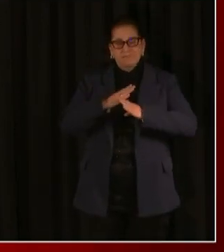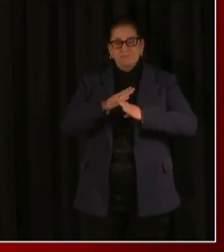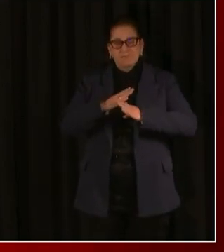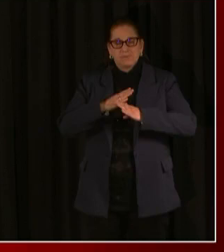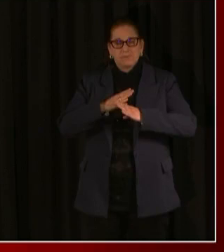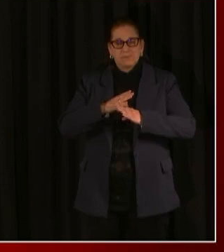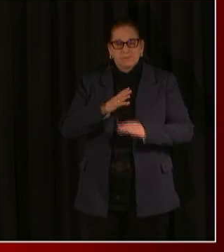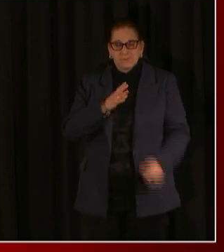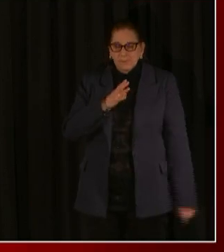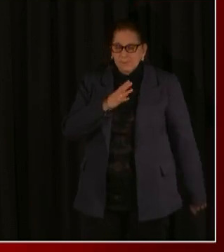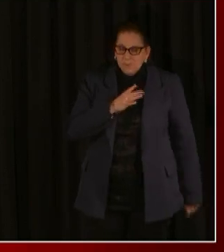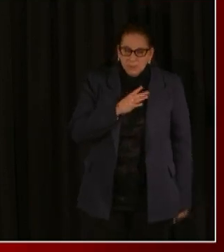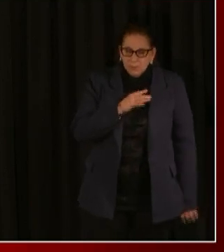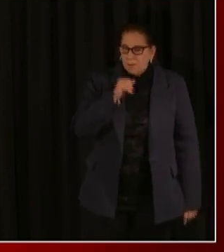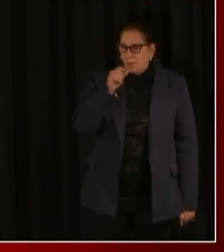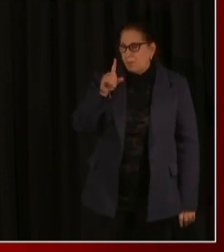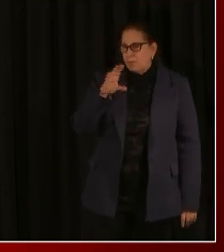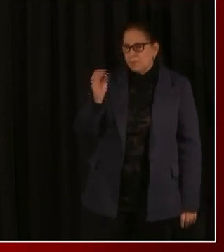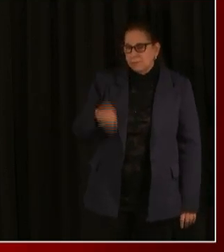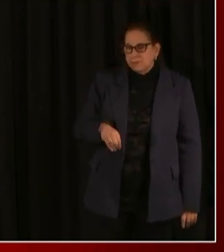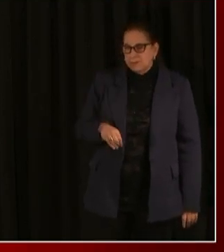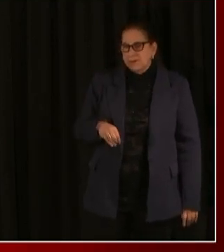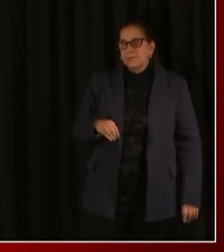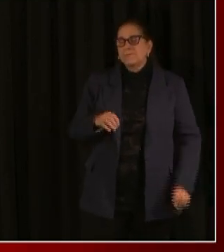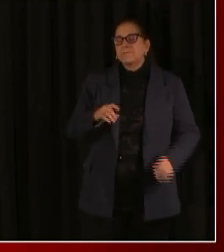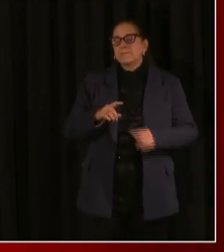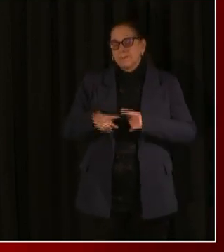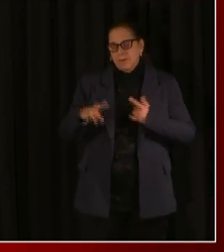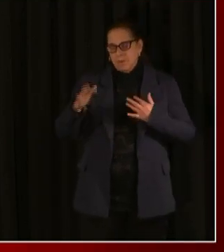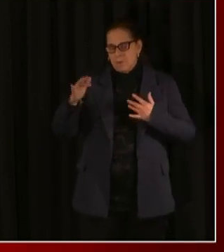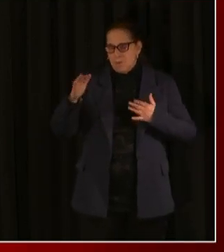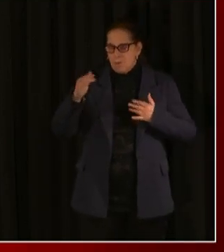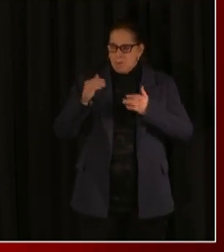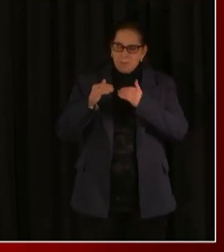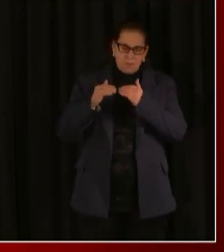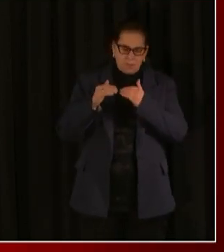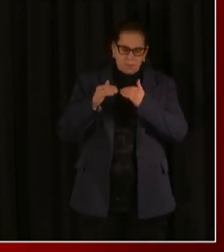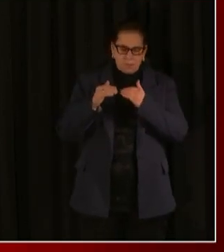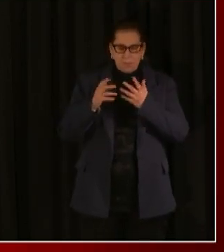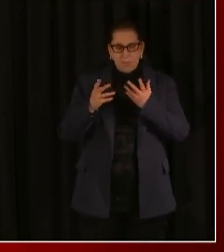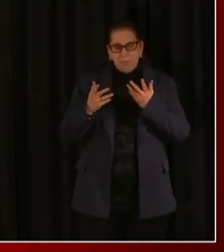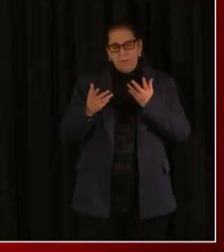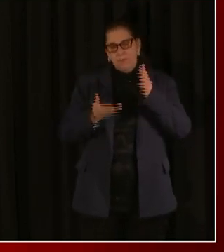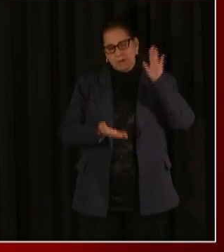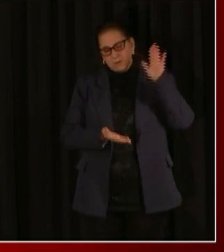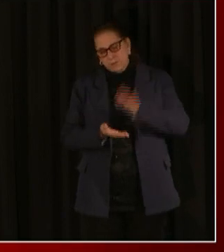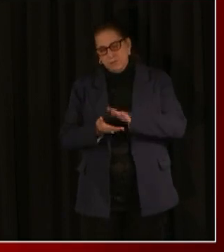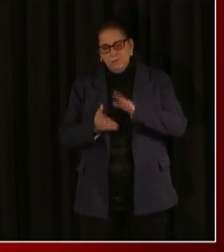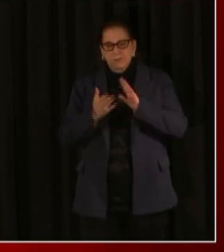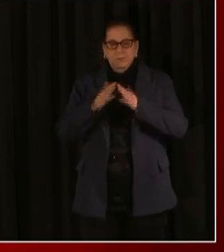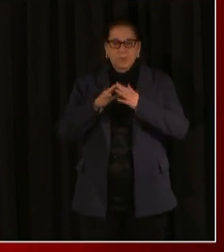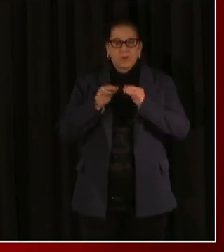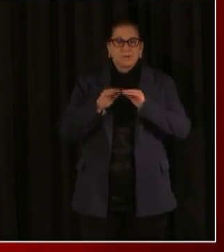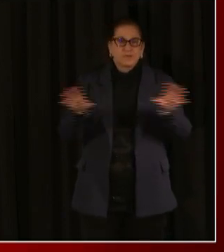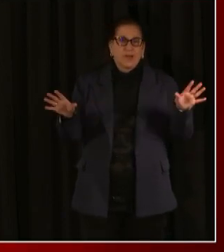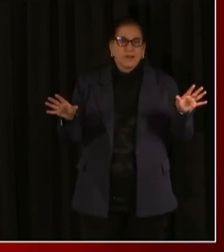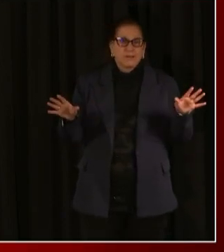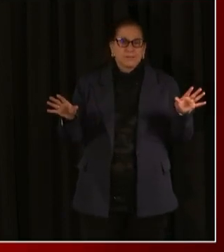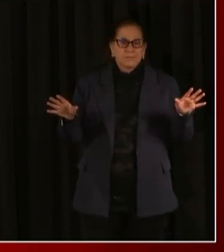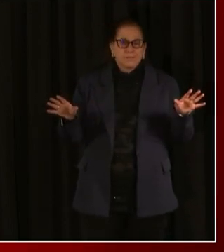the goal being for enough people in the community to get the vaccine so that we reach herd immunity, which is